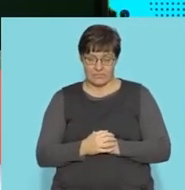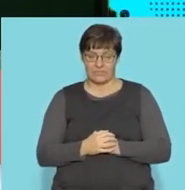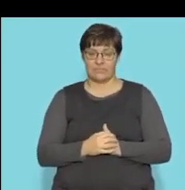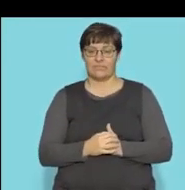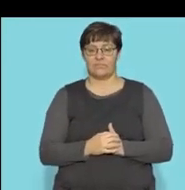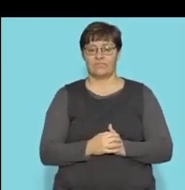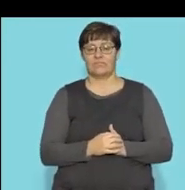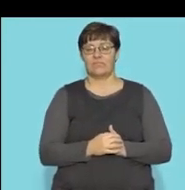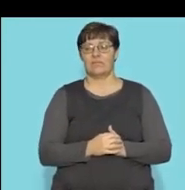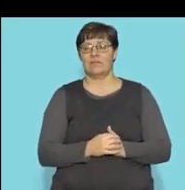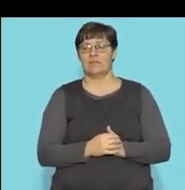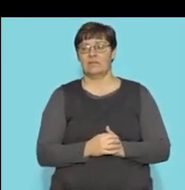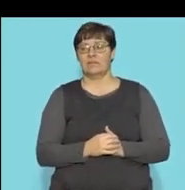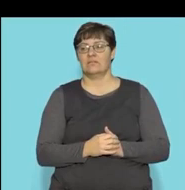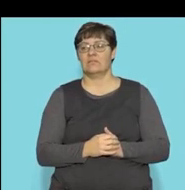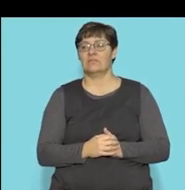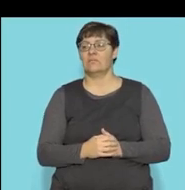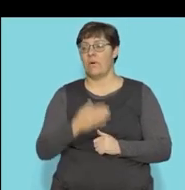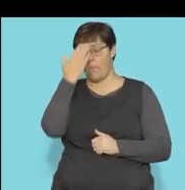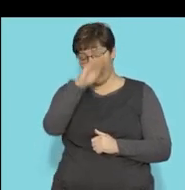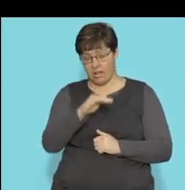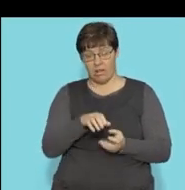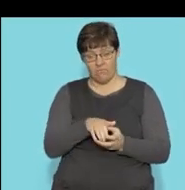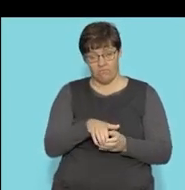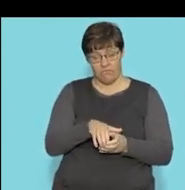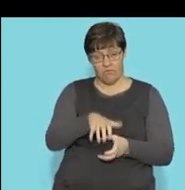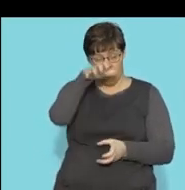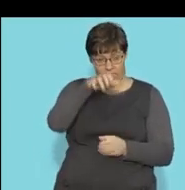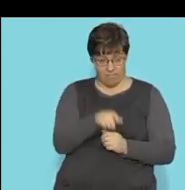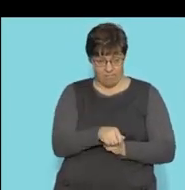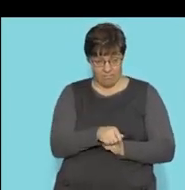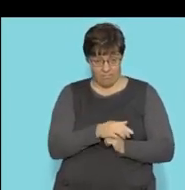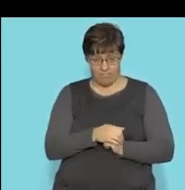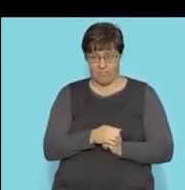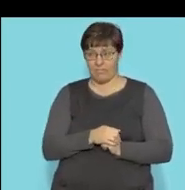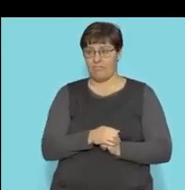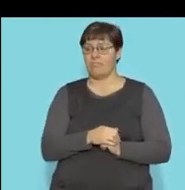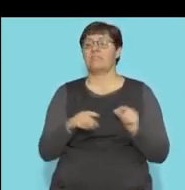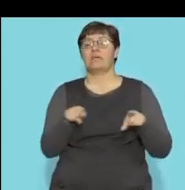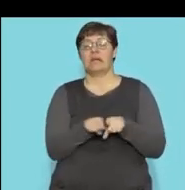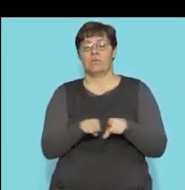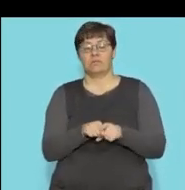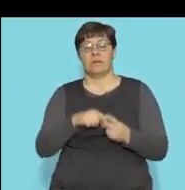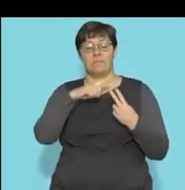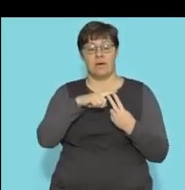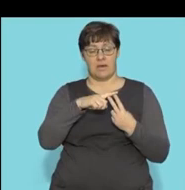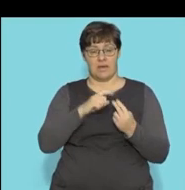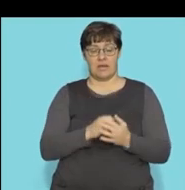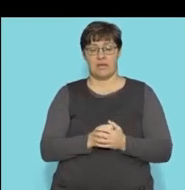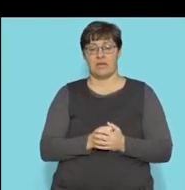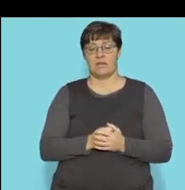board. So we know that the volume will be equal to